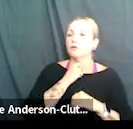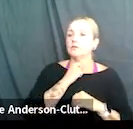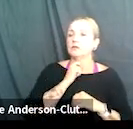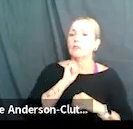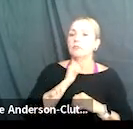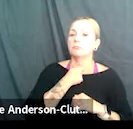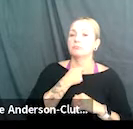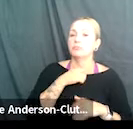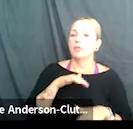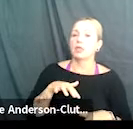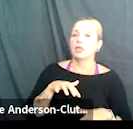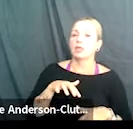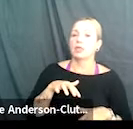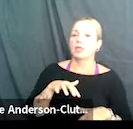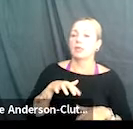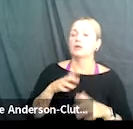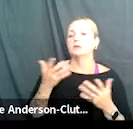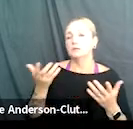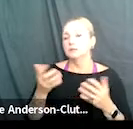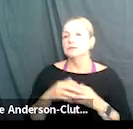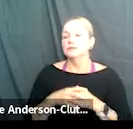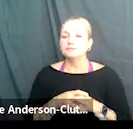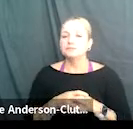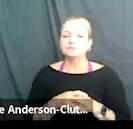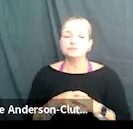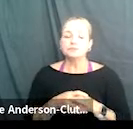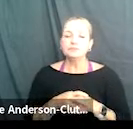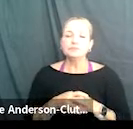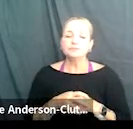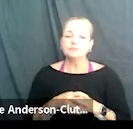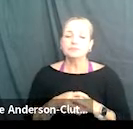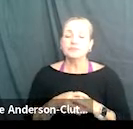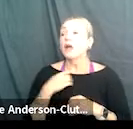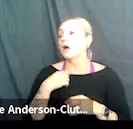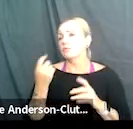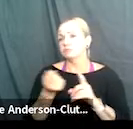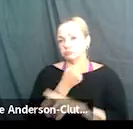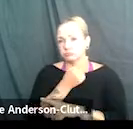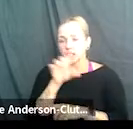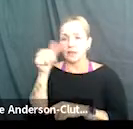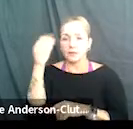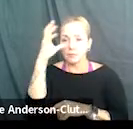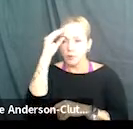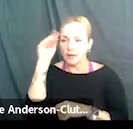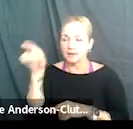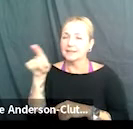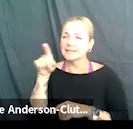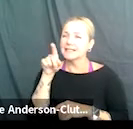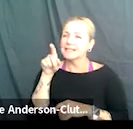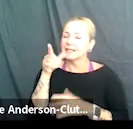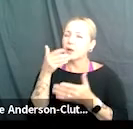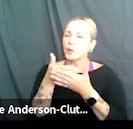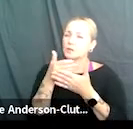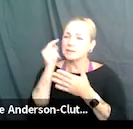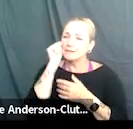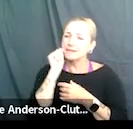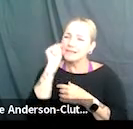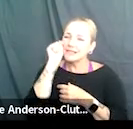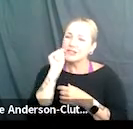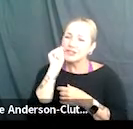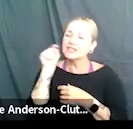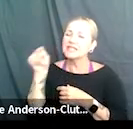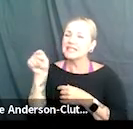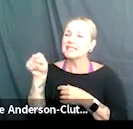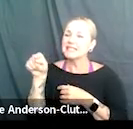well, who had autism, was a teenager, and suddenly developed these behavioral arrests. So he would